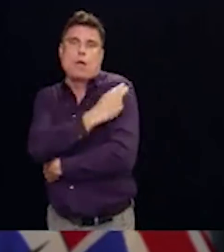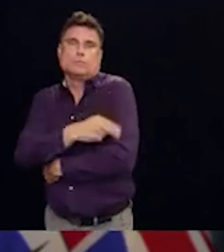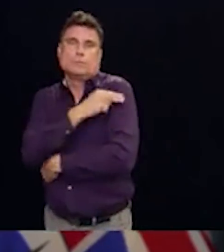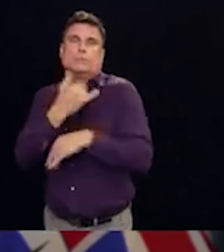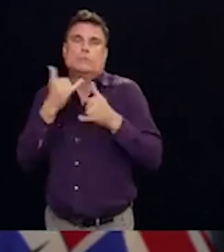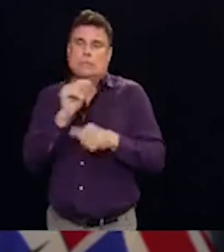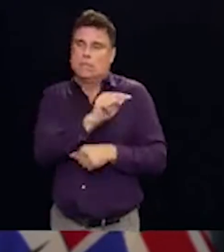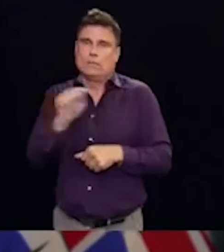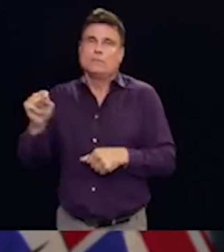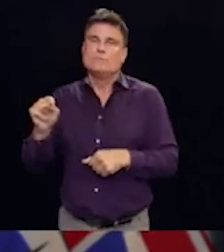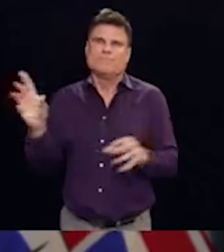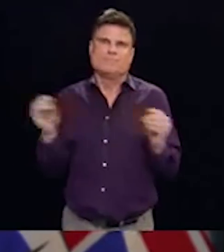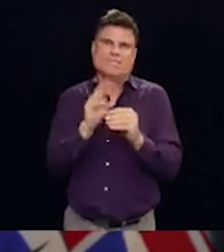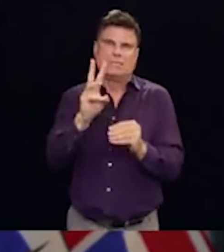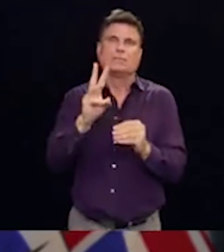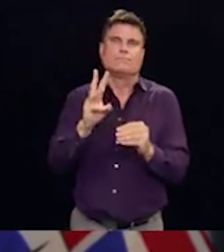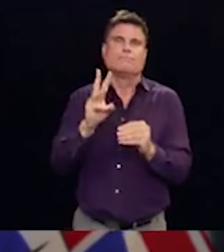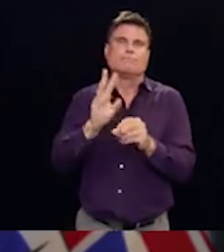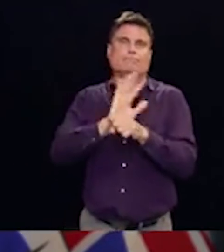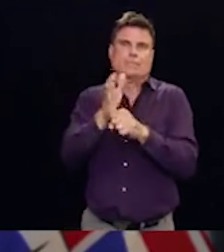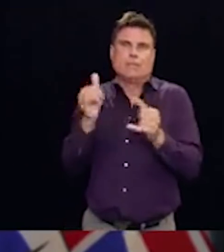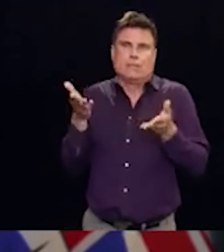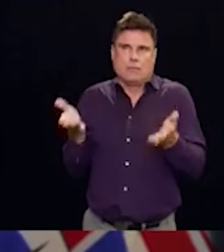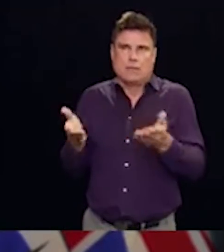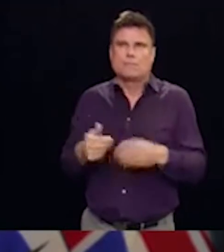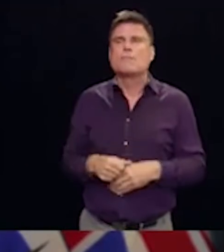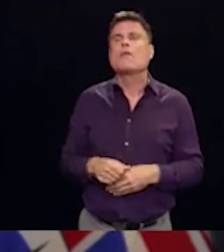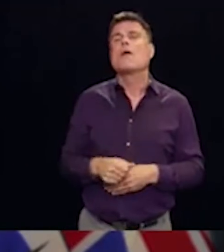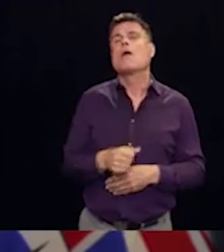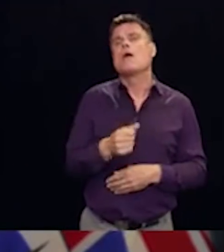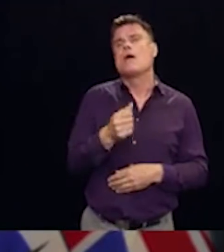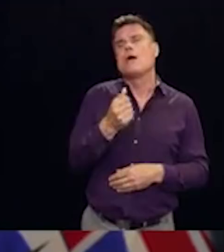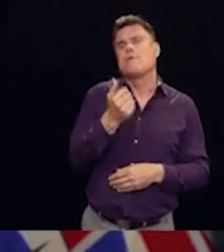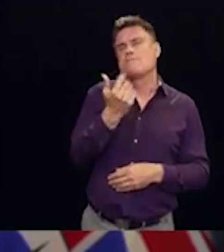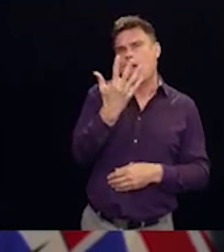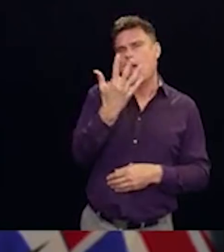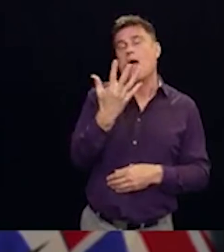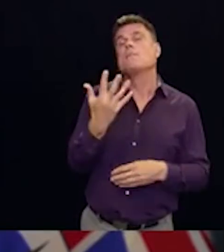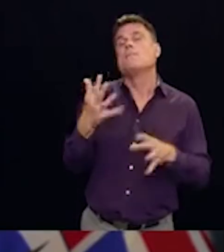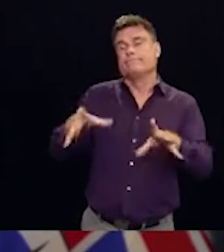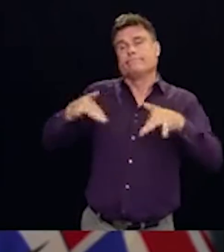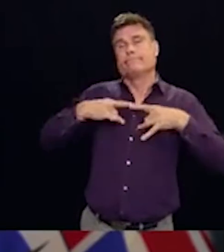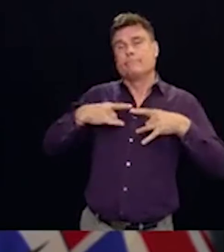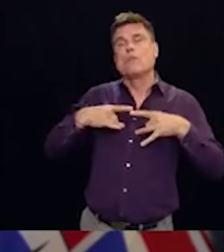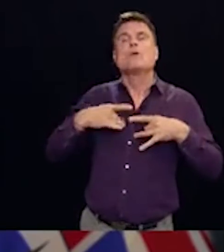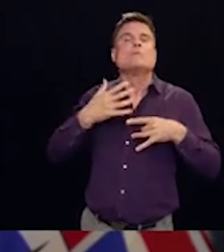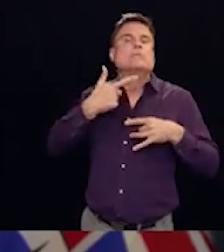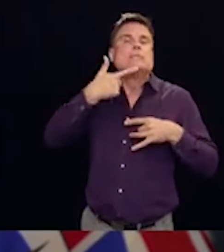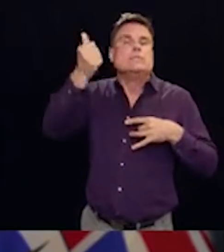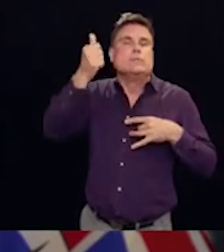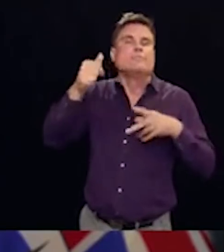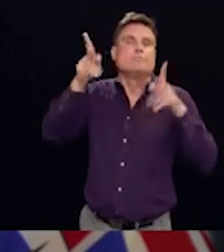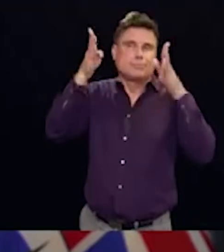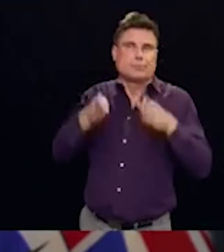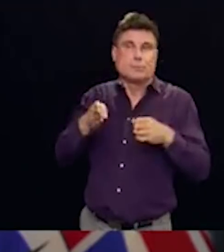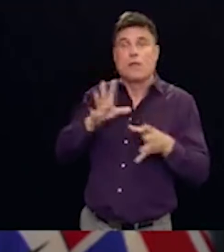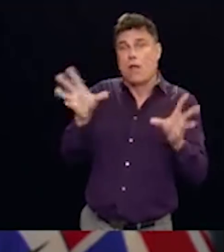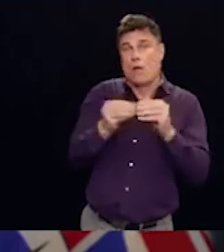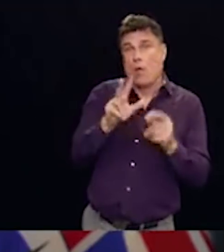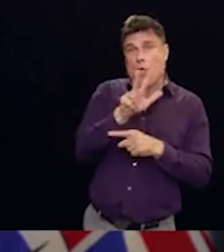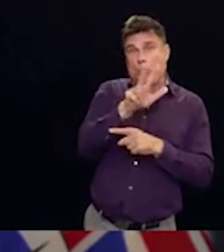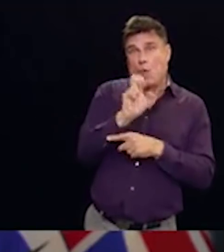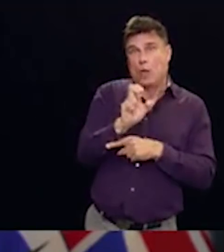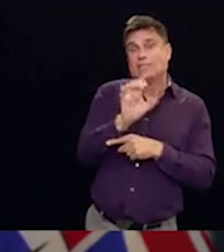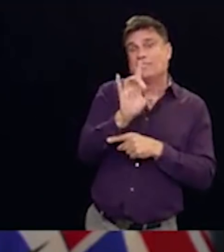residents test positive for COVID-19 over the past 3 days, bringing our total to 386 residents of long-term